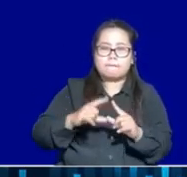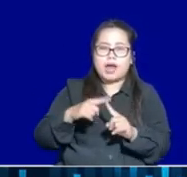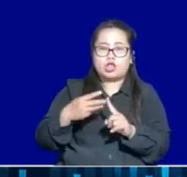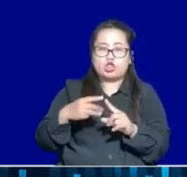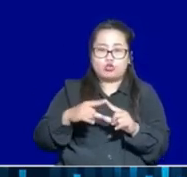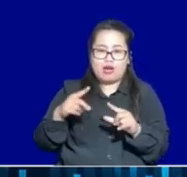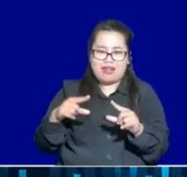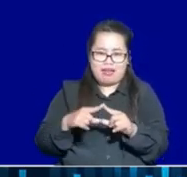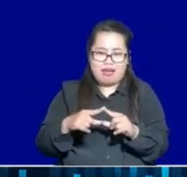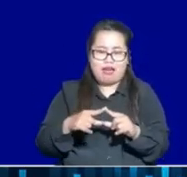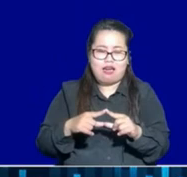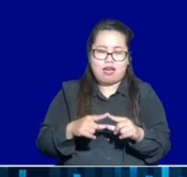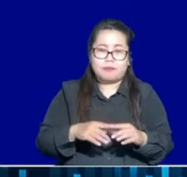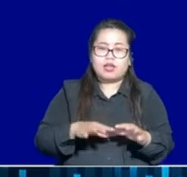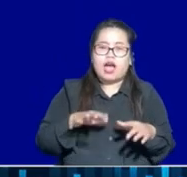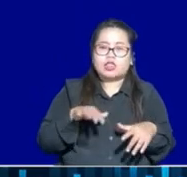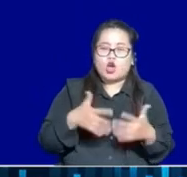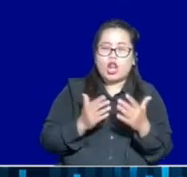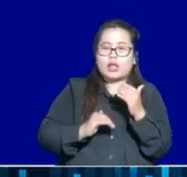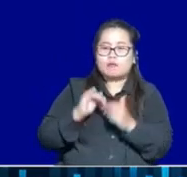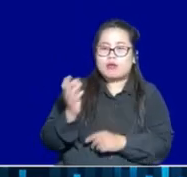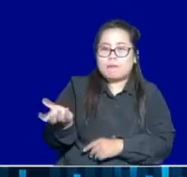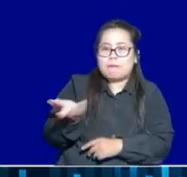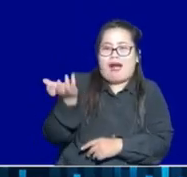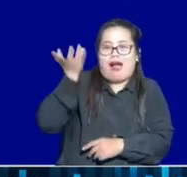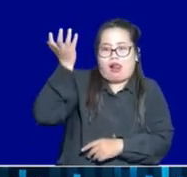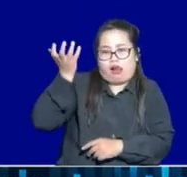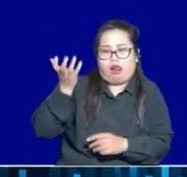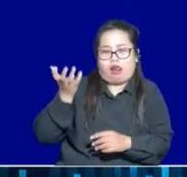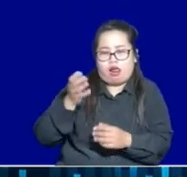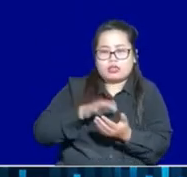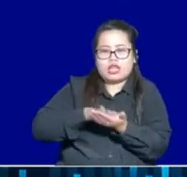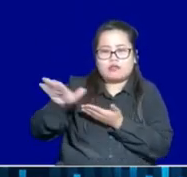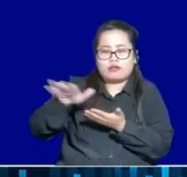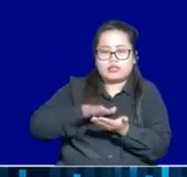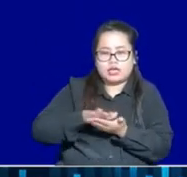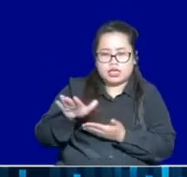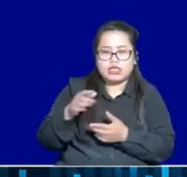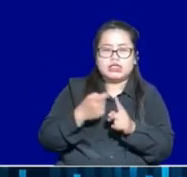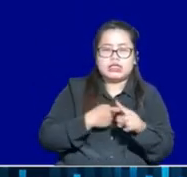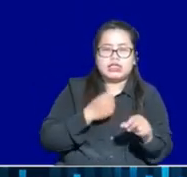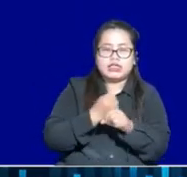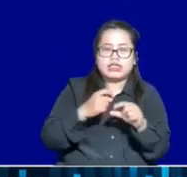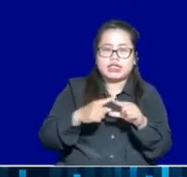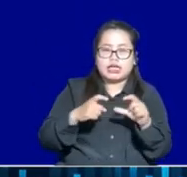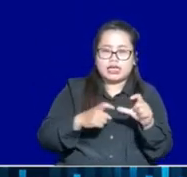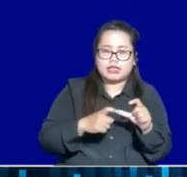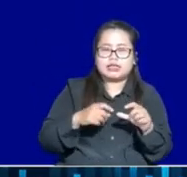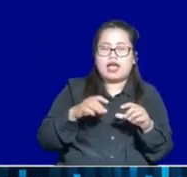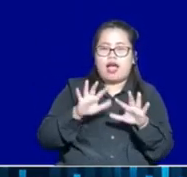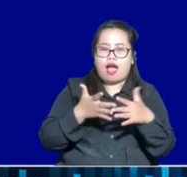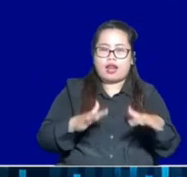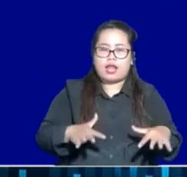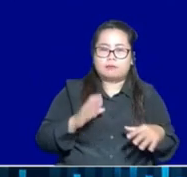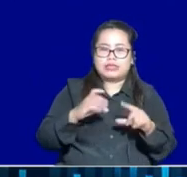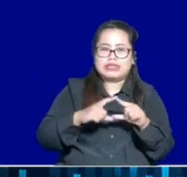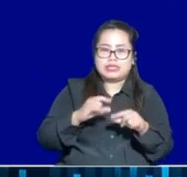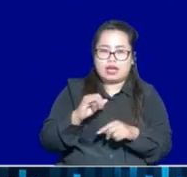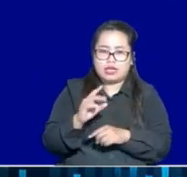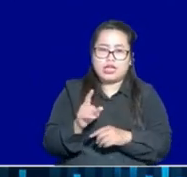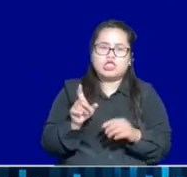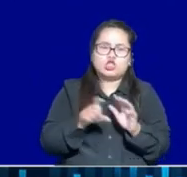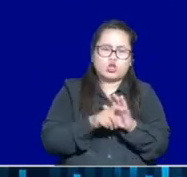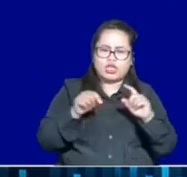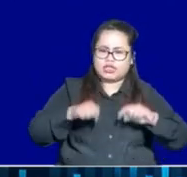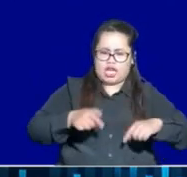and LNG is already very costly to move. And that's why LNG prices are about $6 per million BTU in